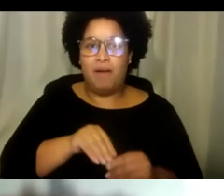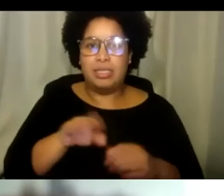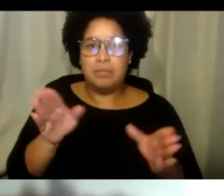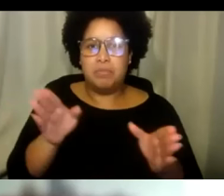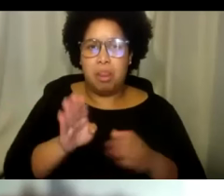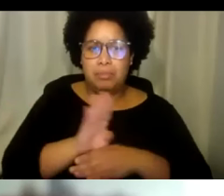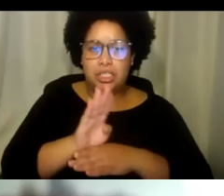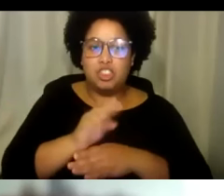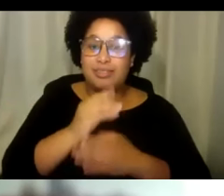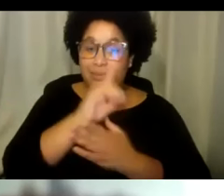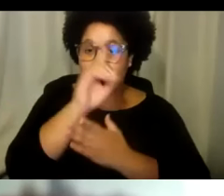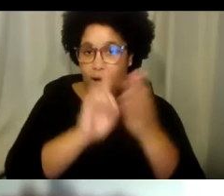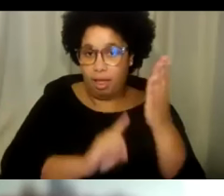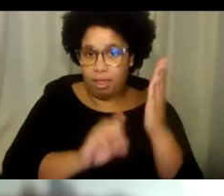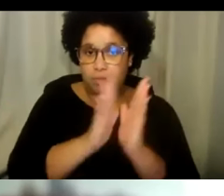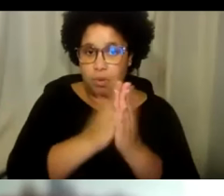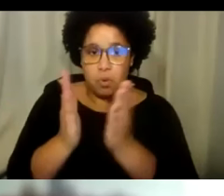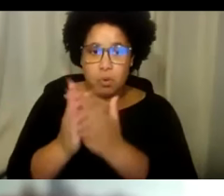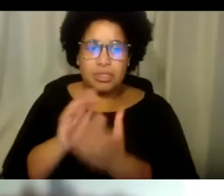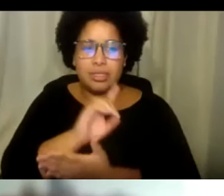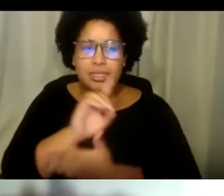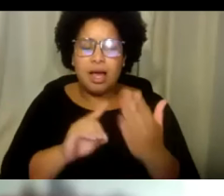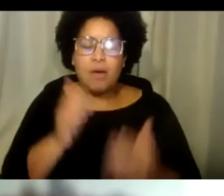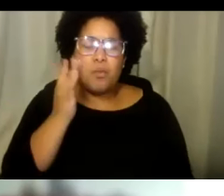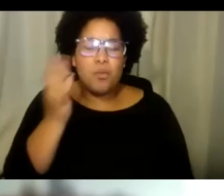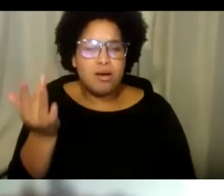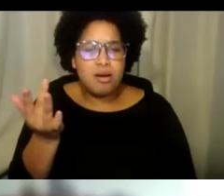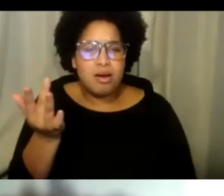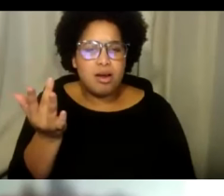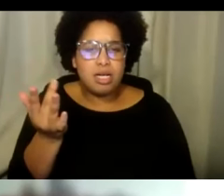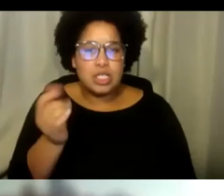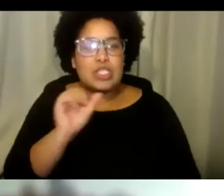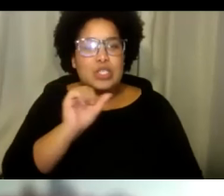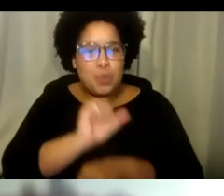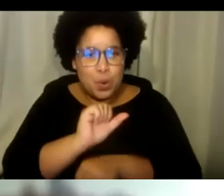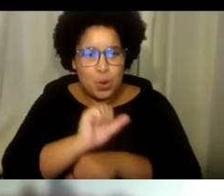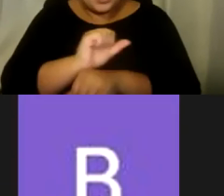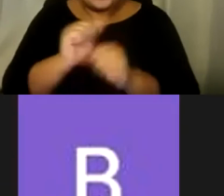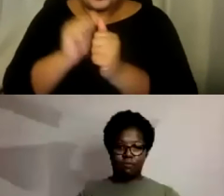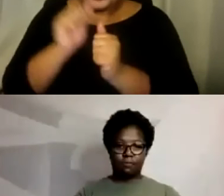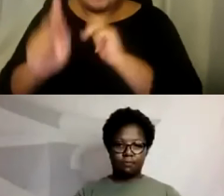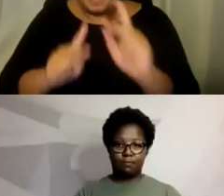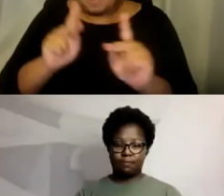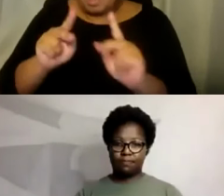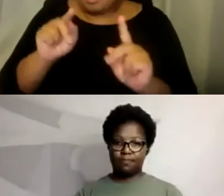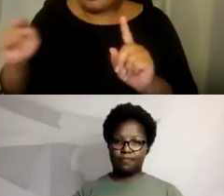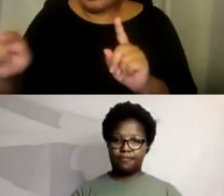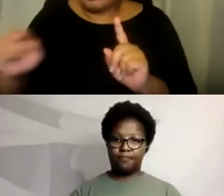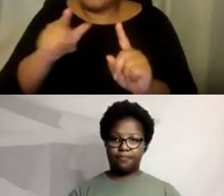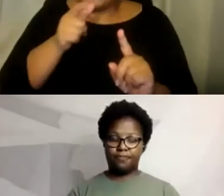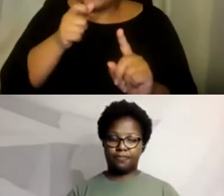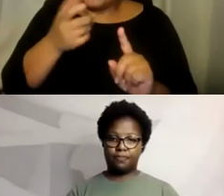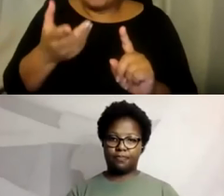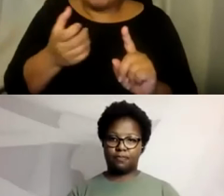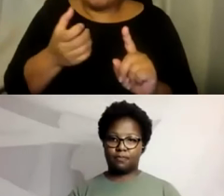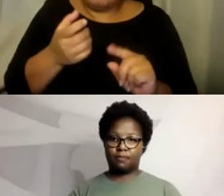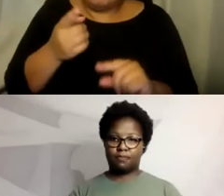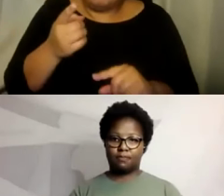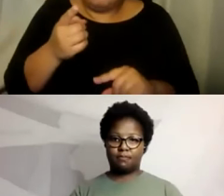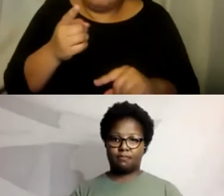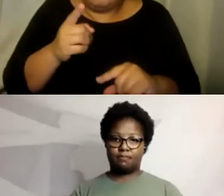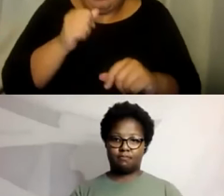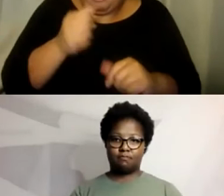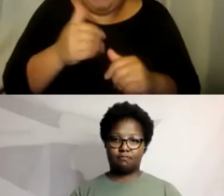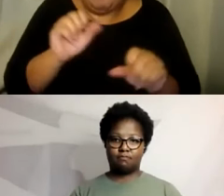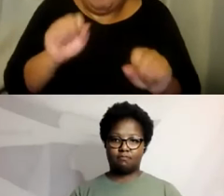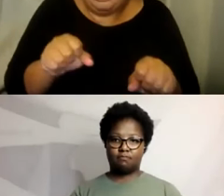those flip books. And she designed it because she worked with people who did not have the ability